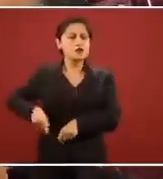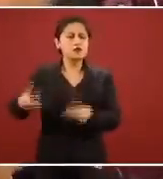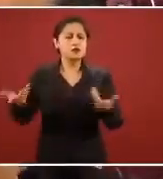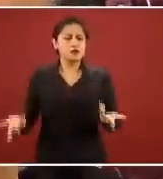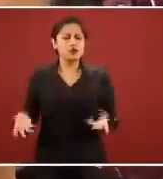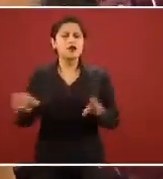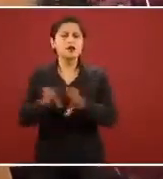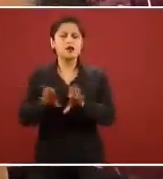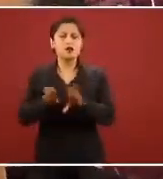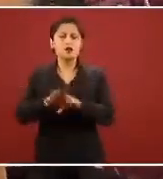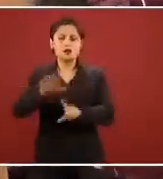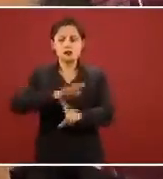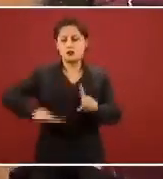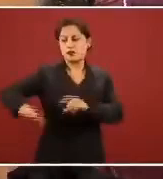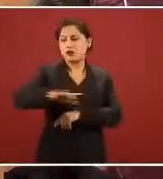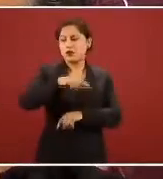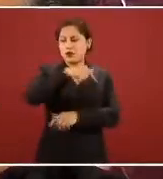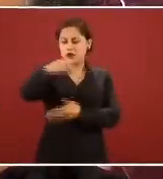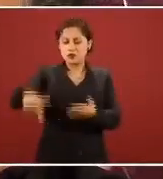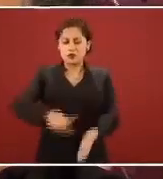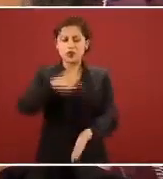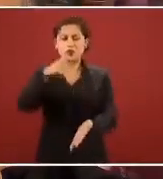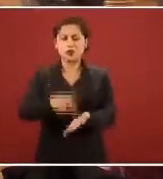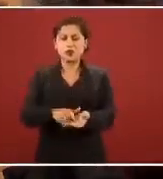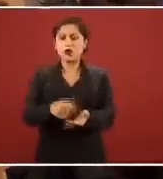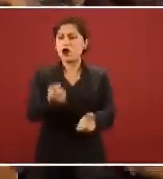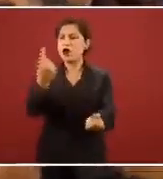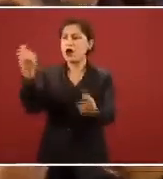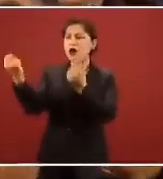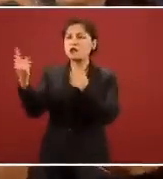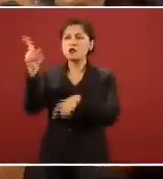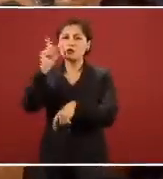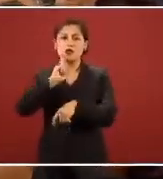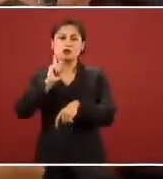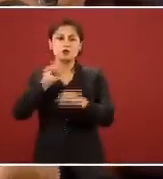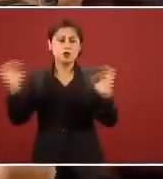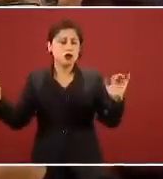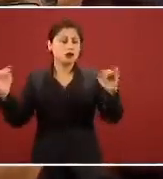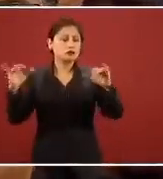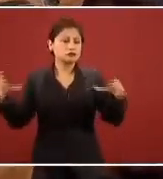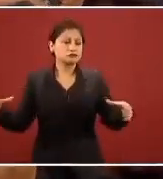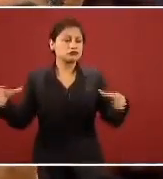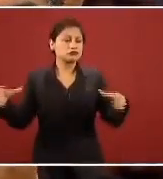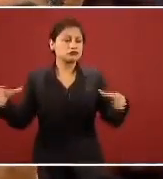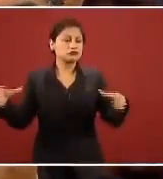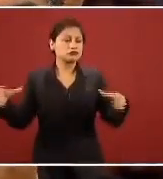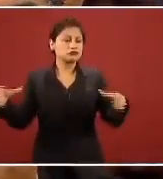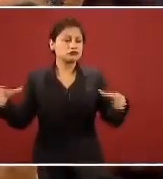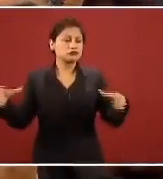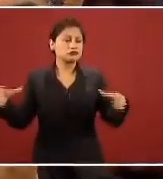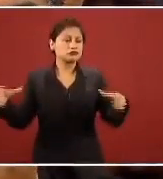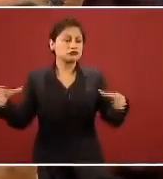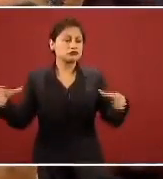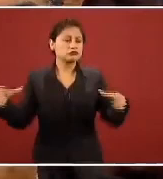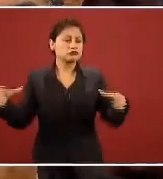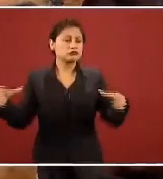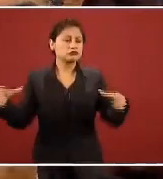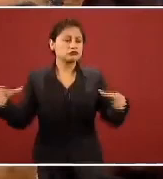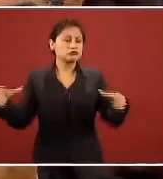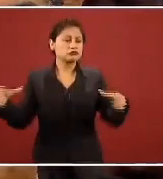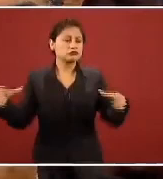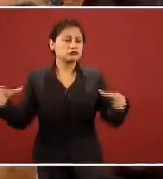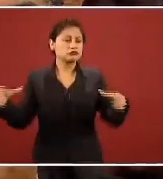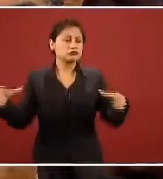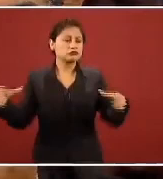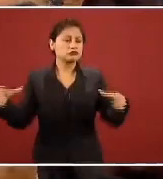el presidente con algunas mujeres o con algunas personas. Yo estuve en ese desayuno. And she says, I was there at that